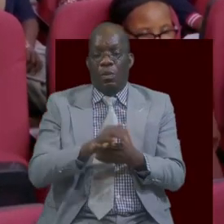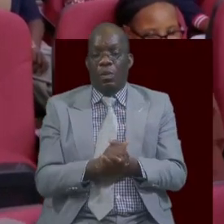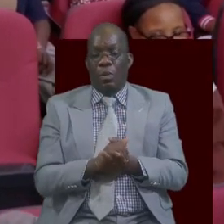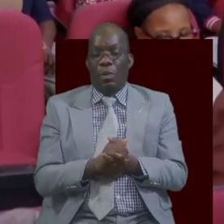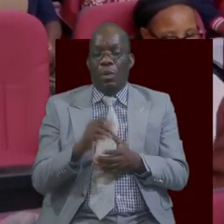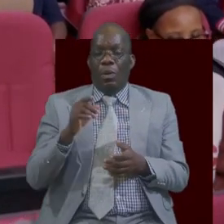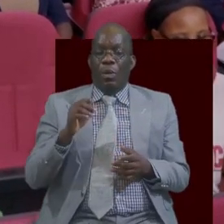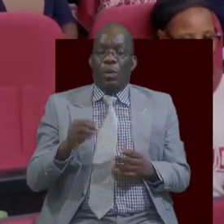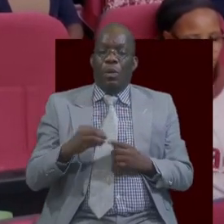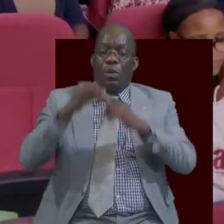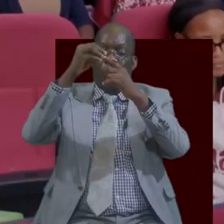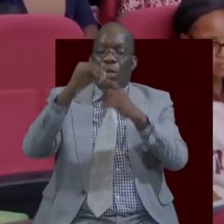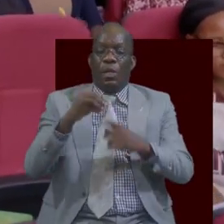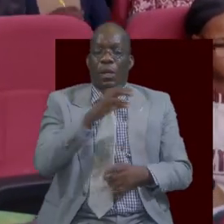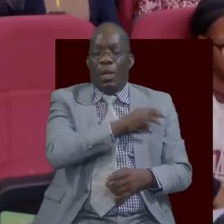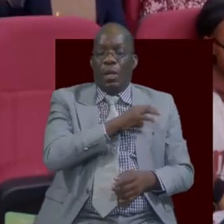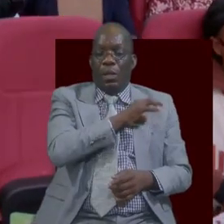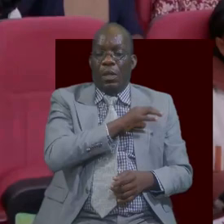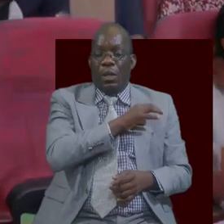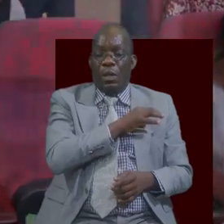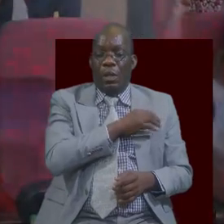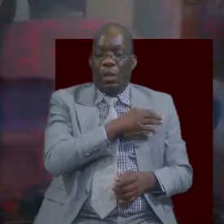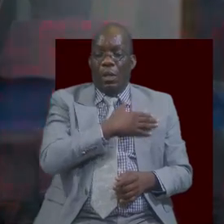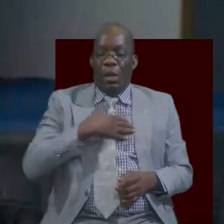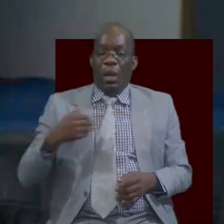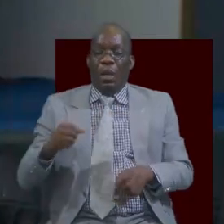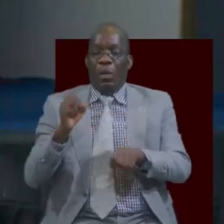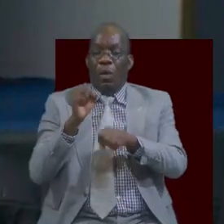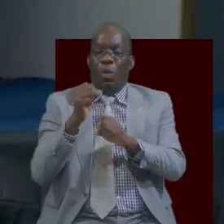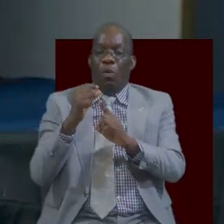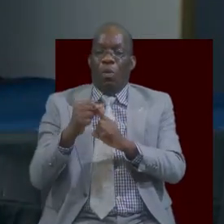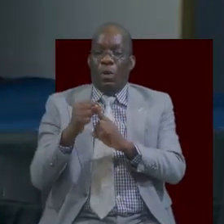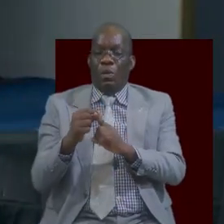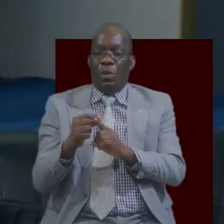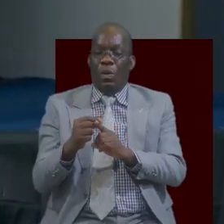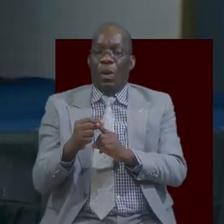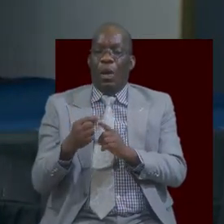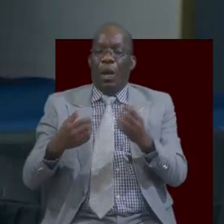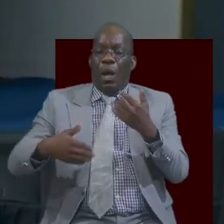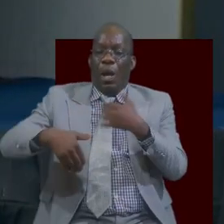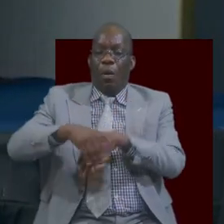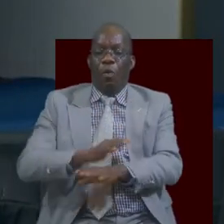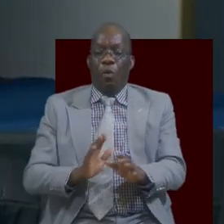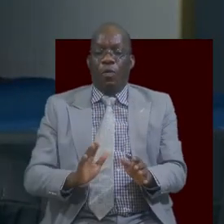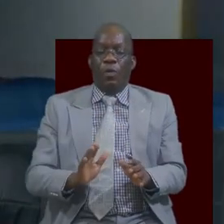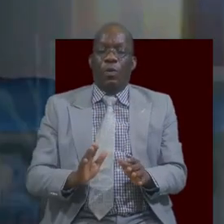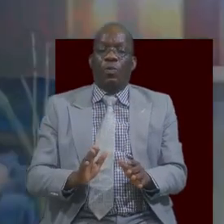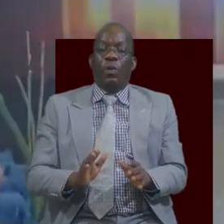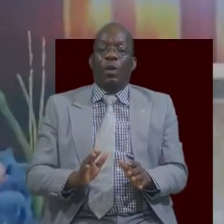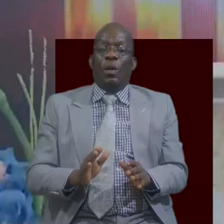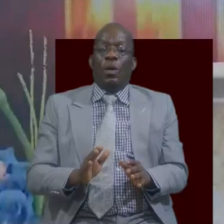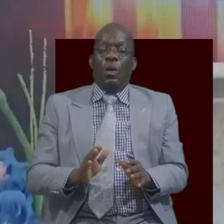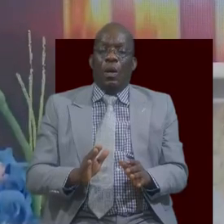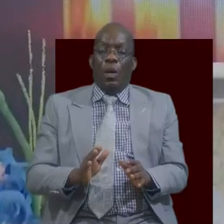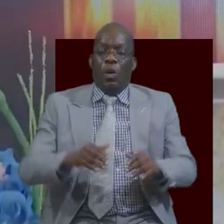Unique virtues and works exceeding useful zeal. Look at